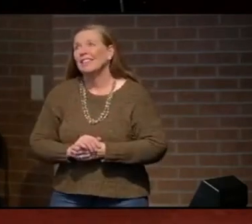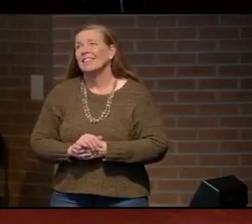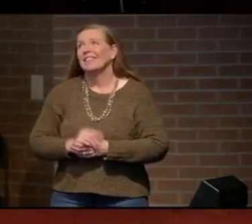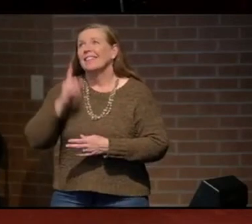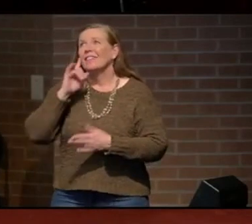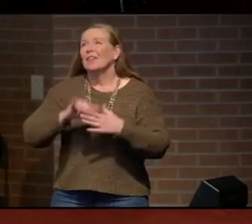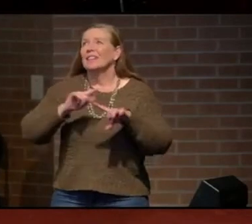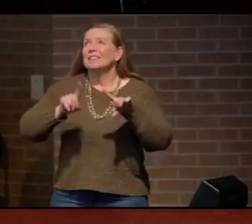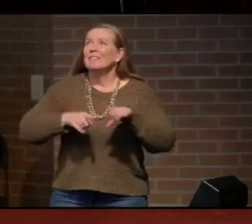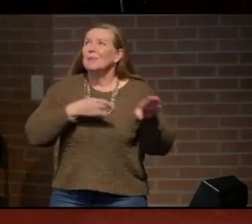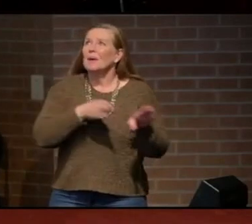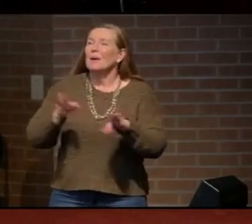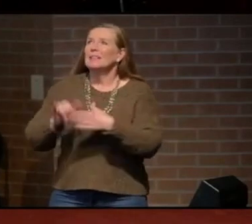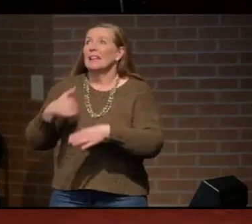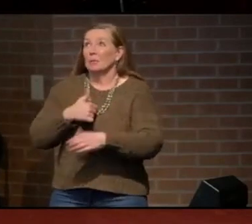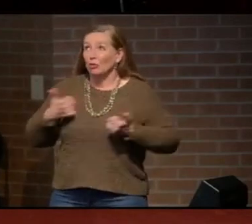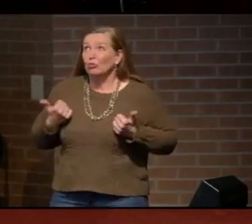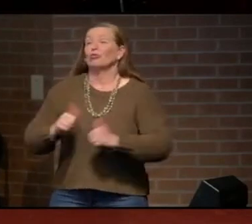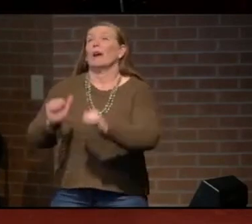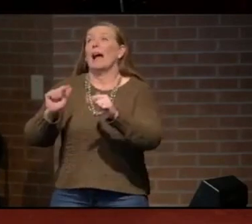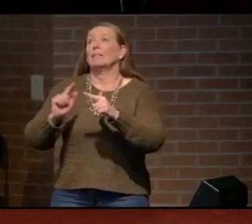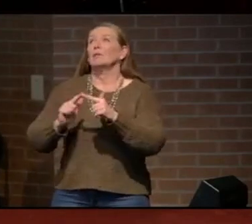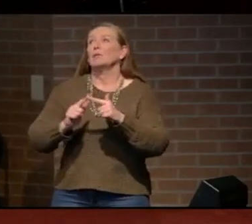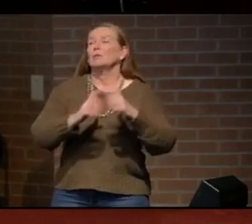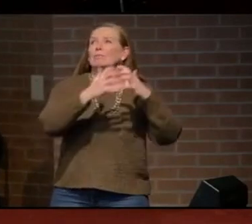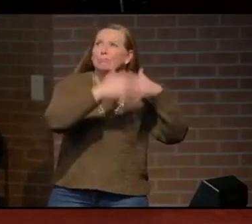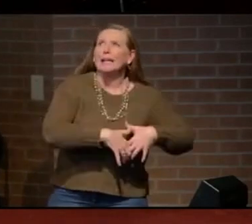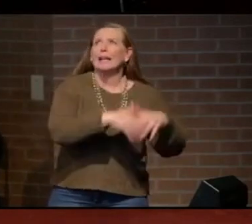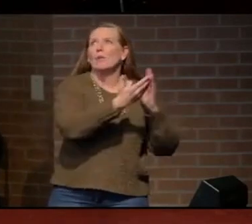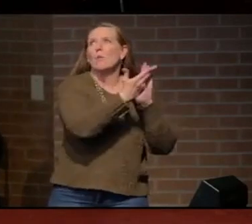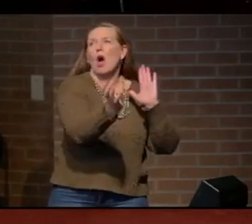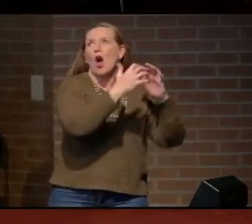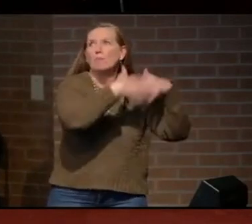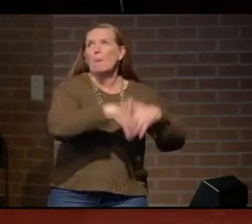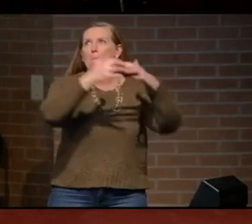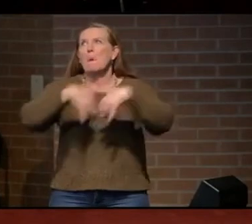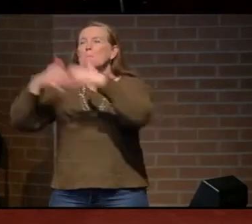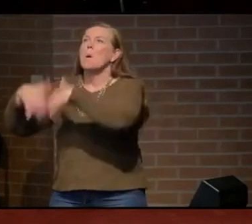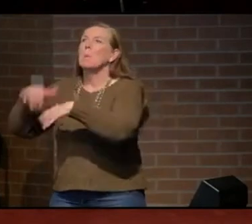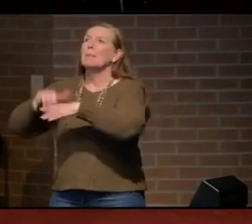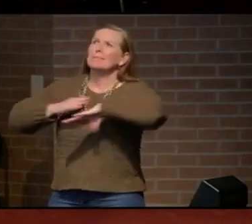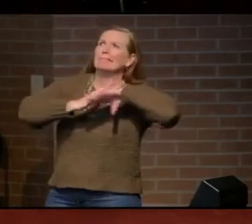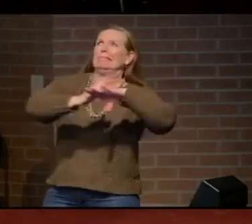the ways in which they strive to break down walls that keep us from one another.